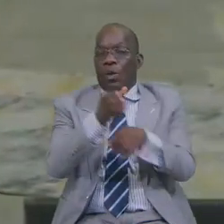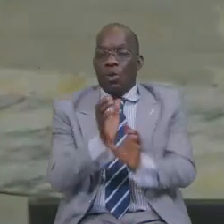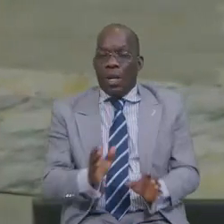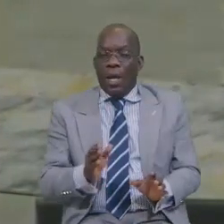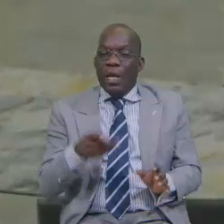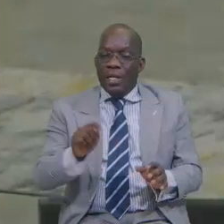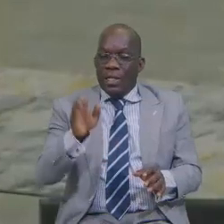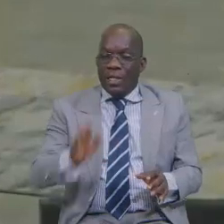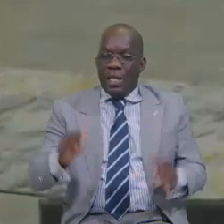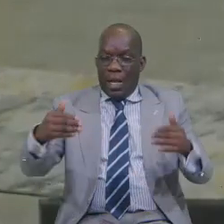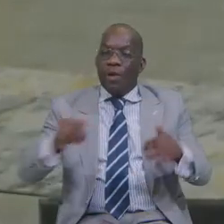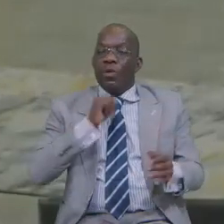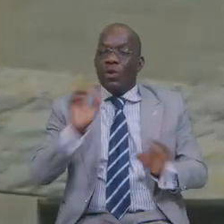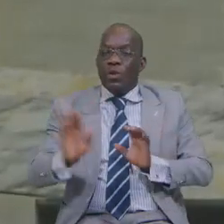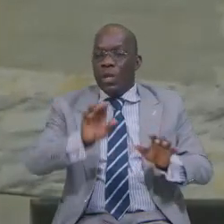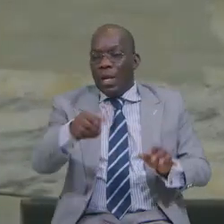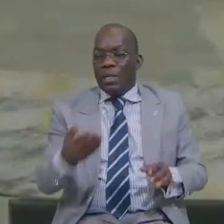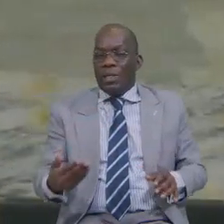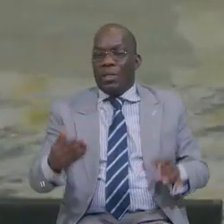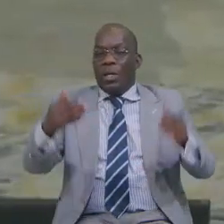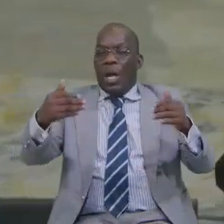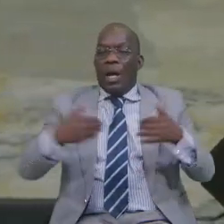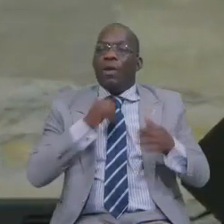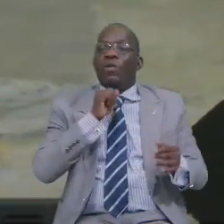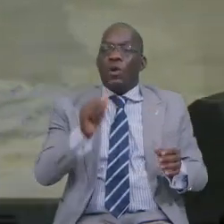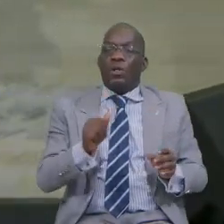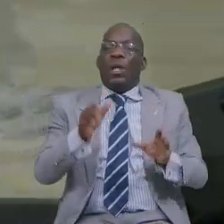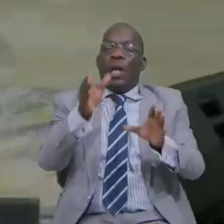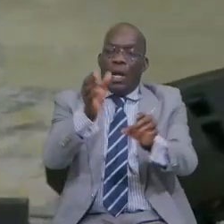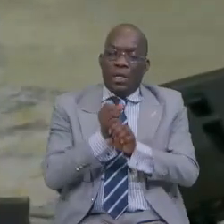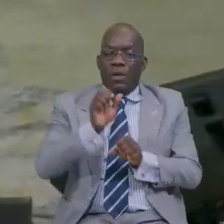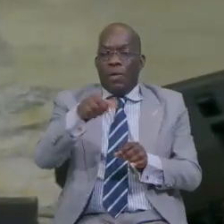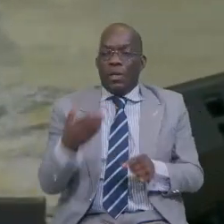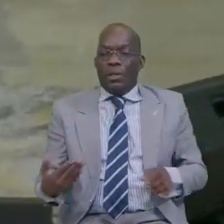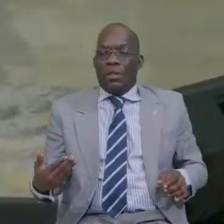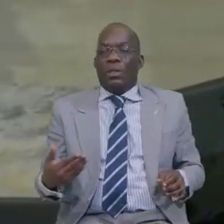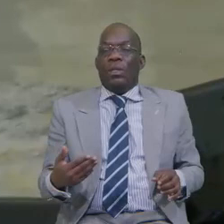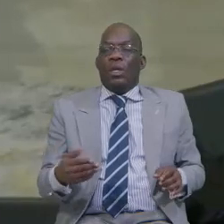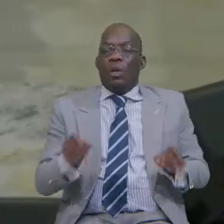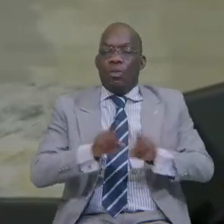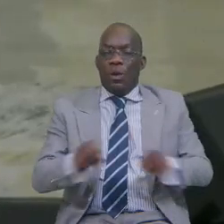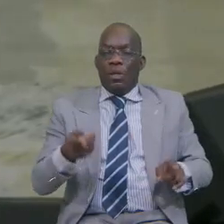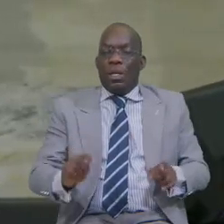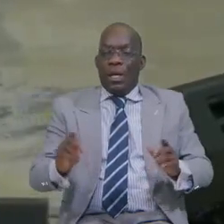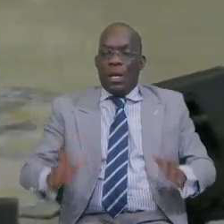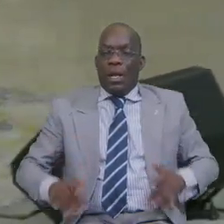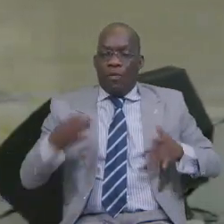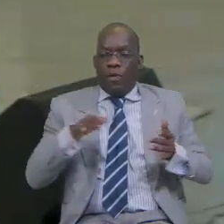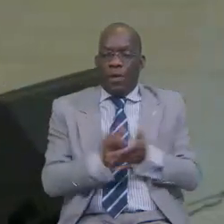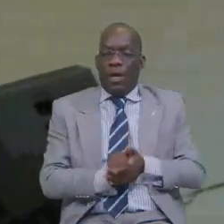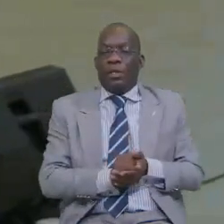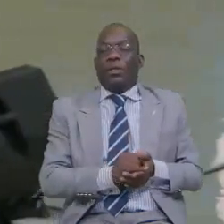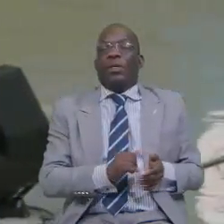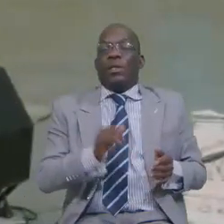or acted out the life and the courage of a champion. Somebody, a girl,